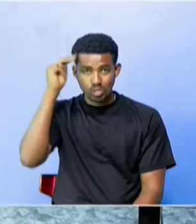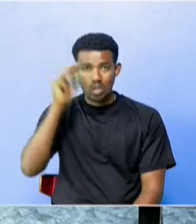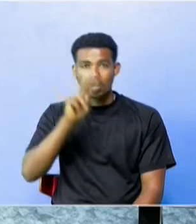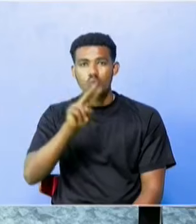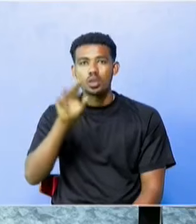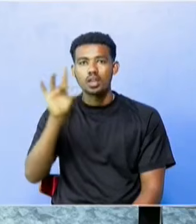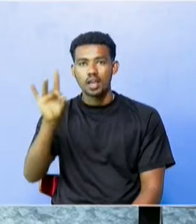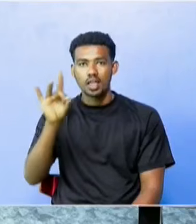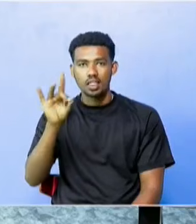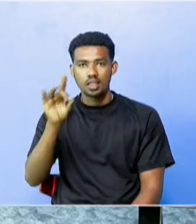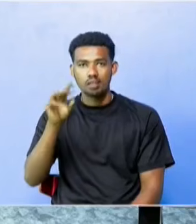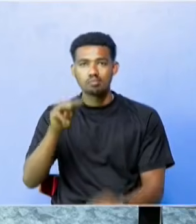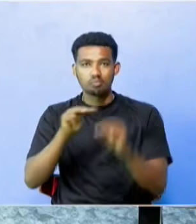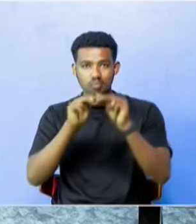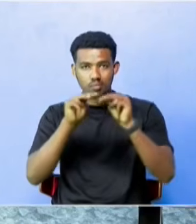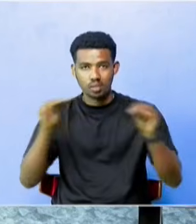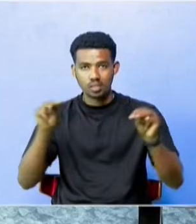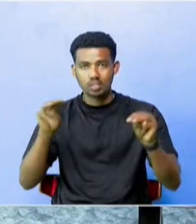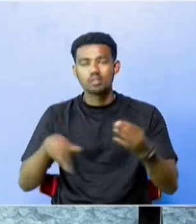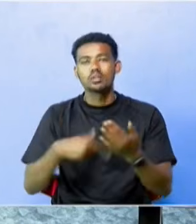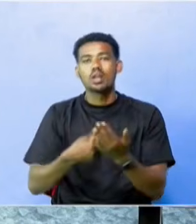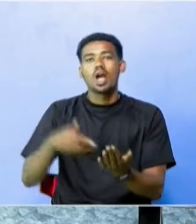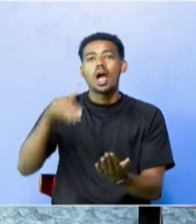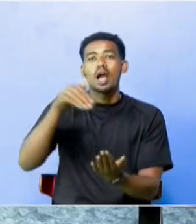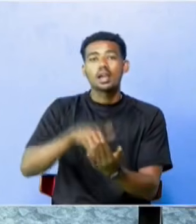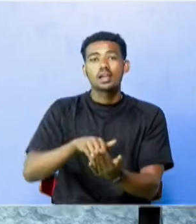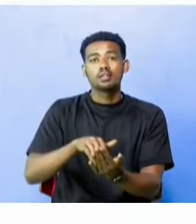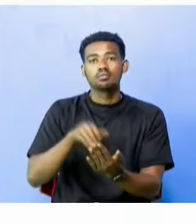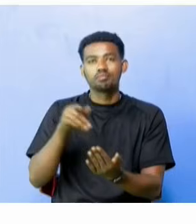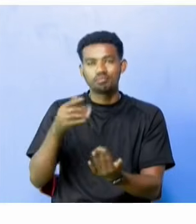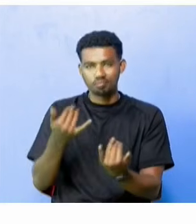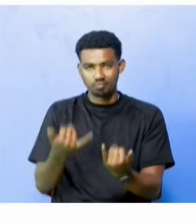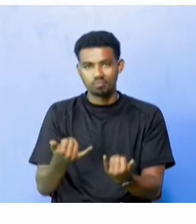28 meters. So, again, it is Aster. Good.